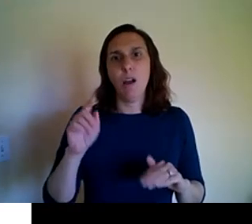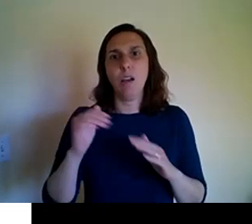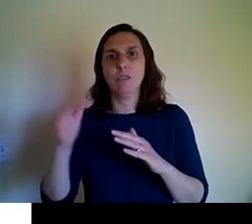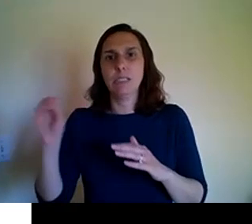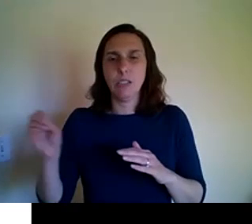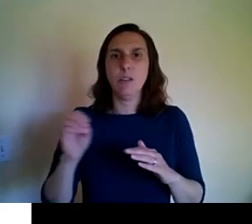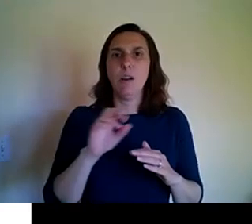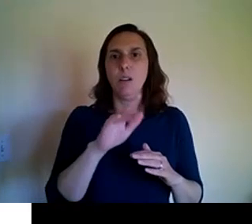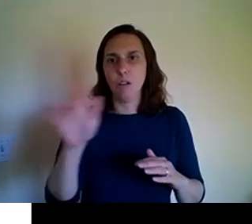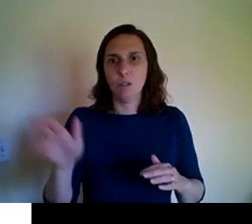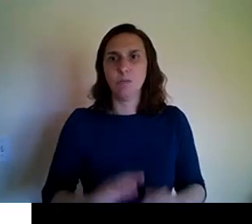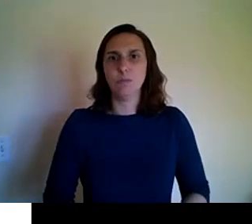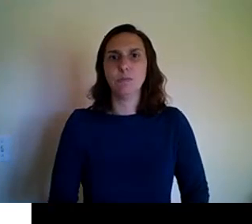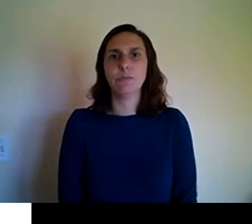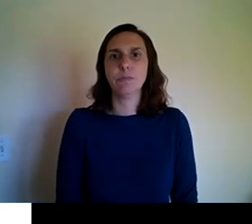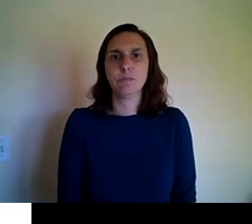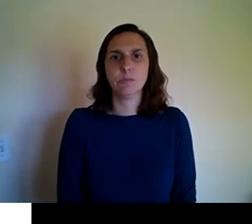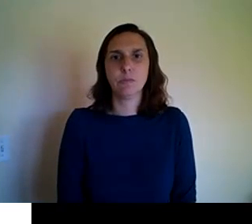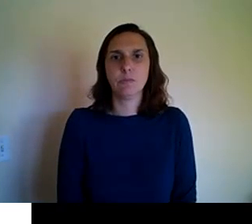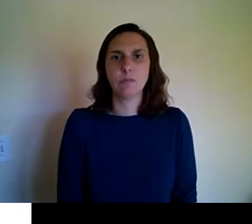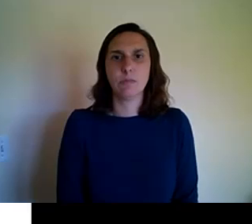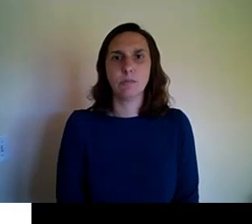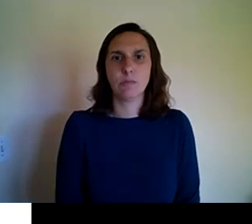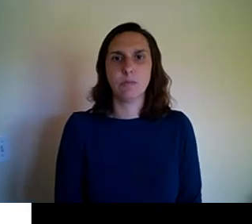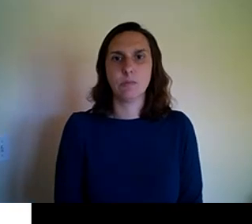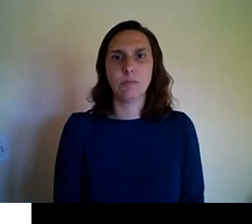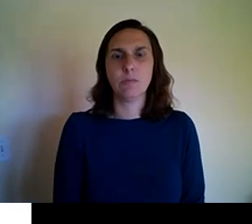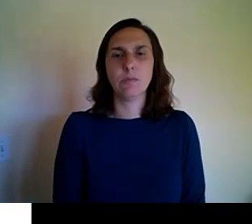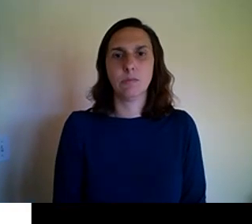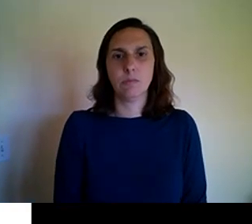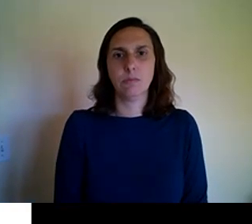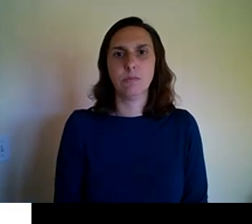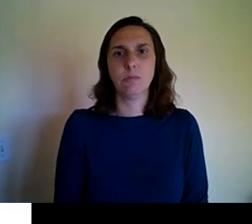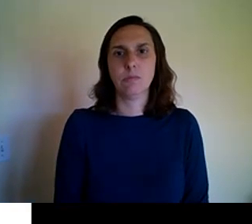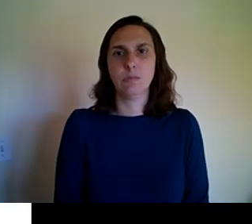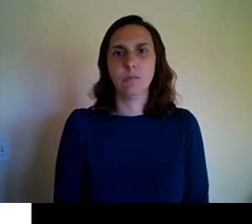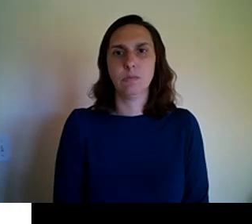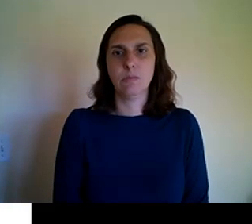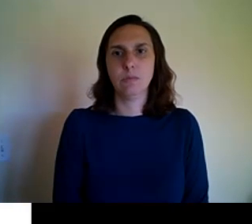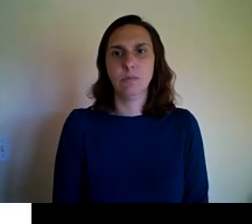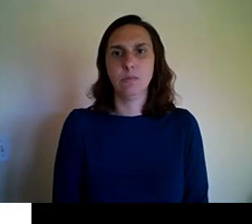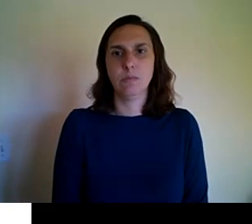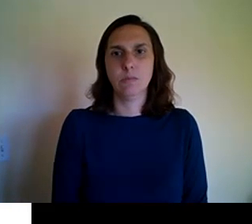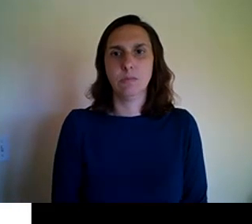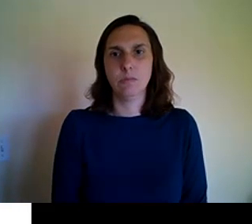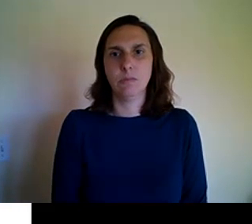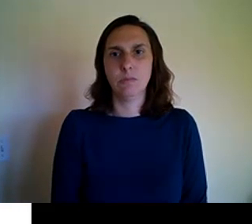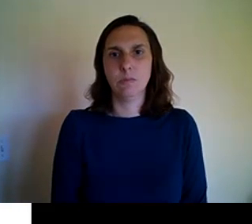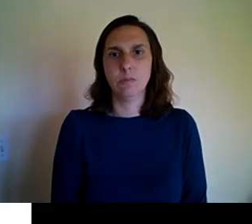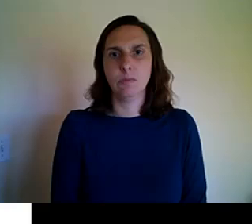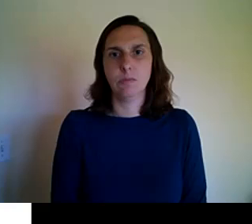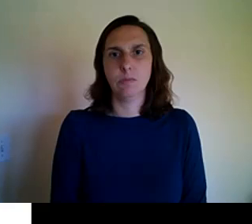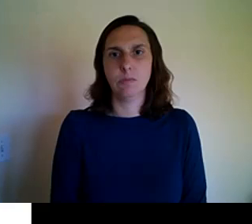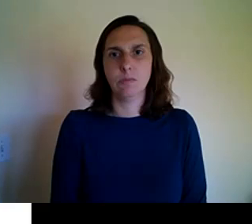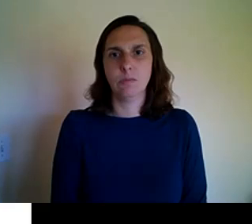b of b, it's 1. Log base b of some number plus log base b of another number is the same as the log of the two